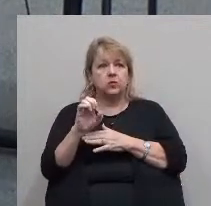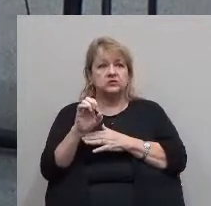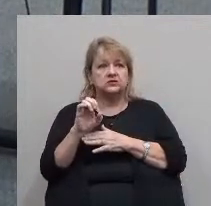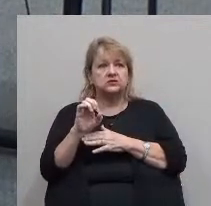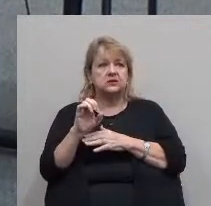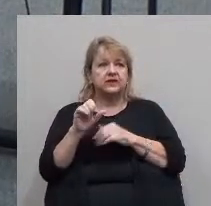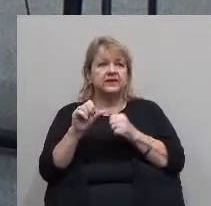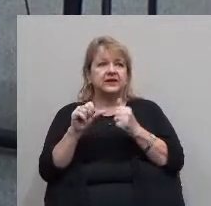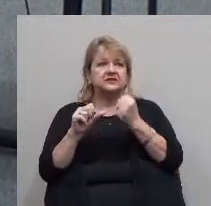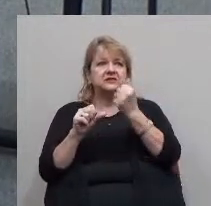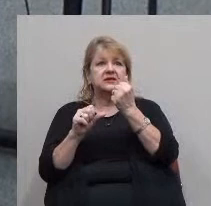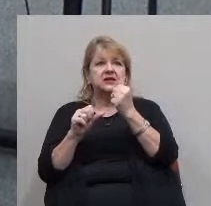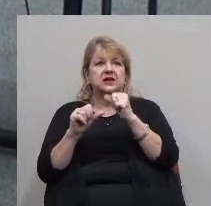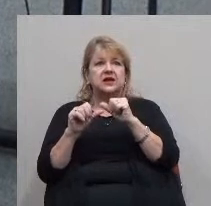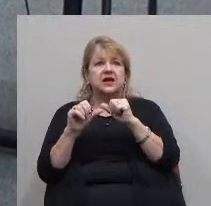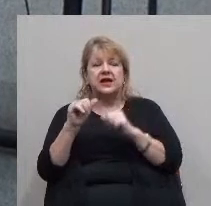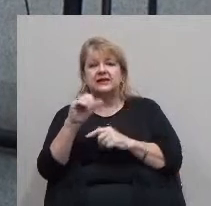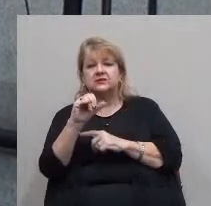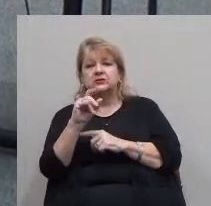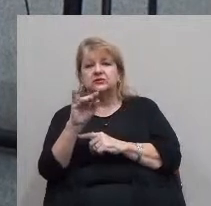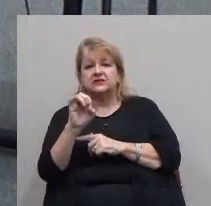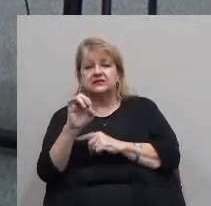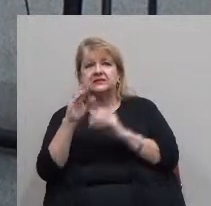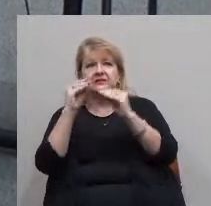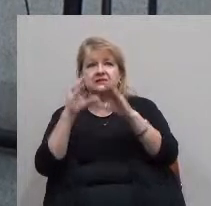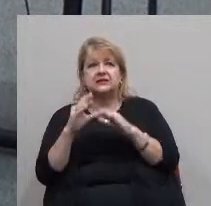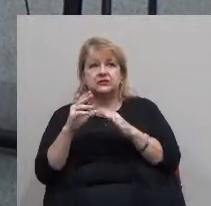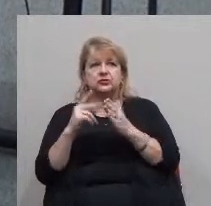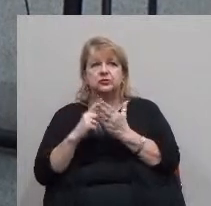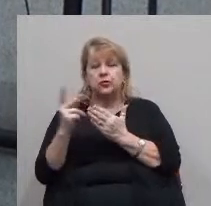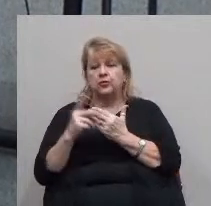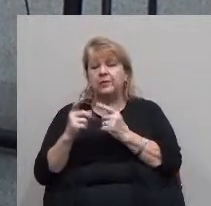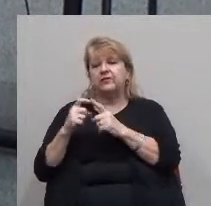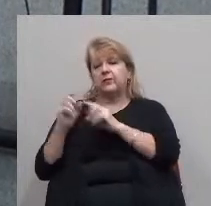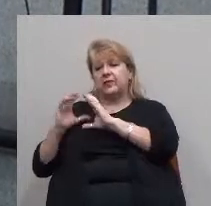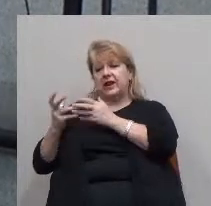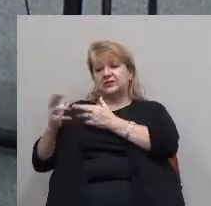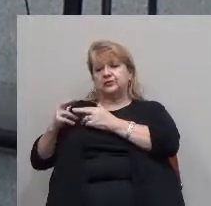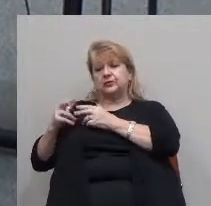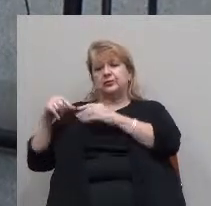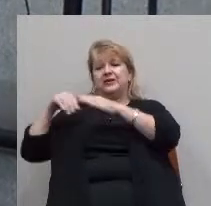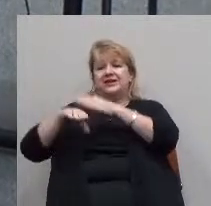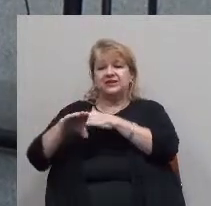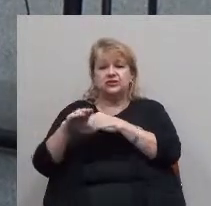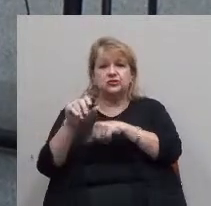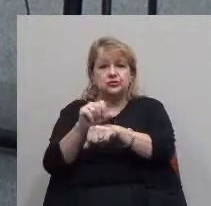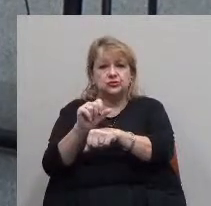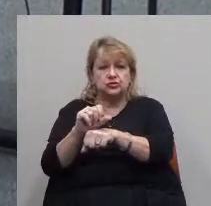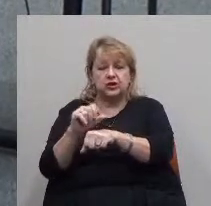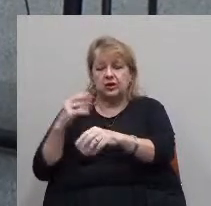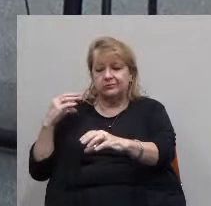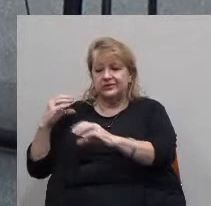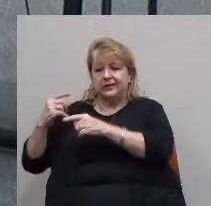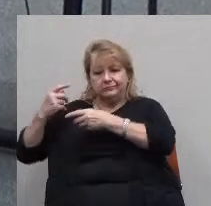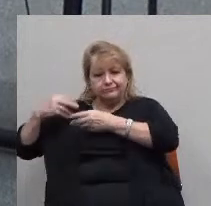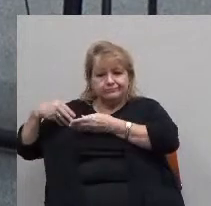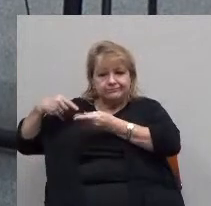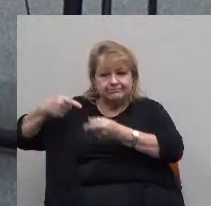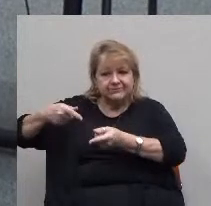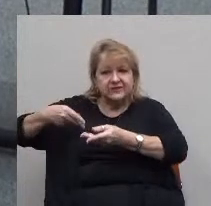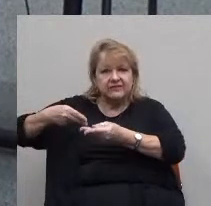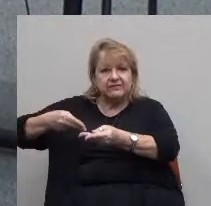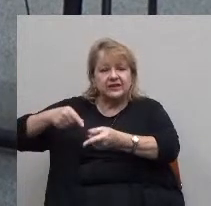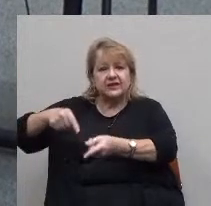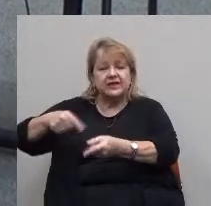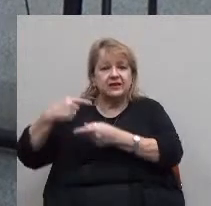can to alleviate that shortage and get teachers into the classroom, into the pipeline. So this would be an associate teacher program. So if you